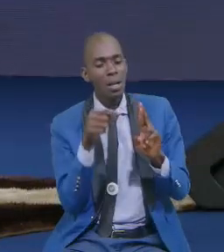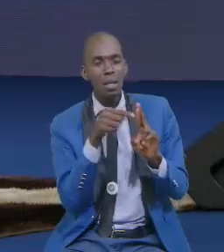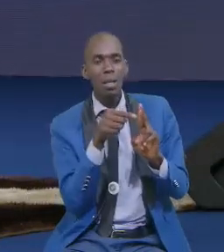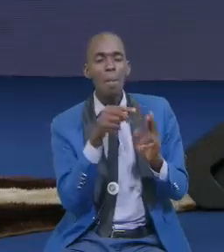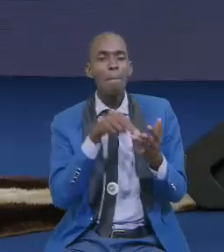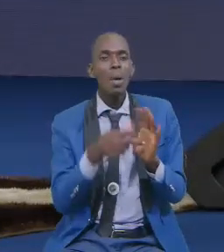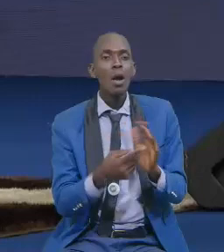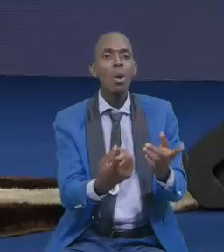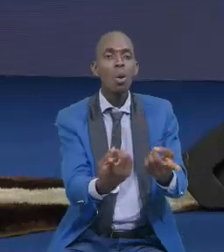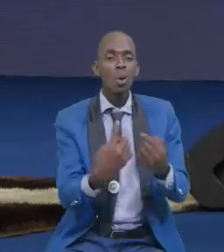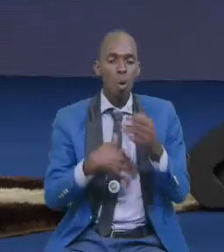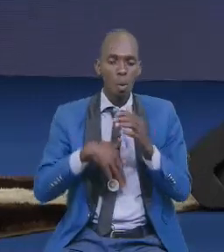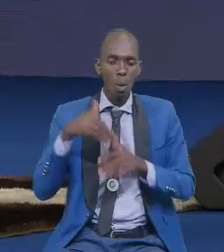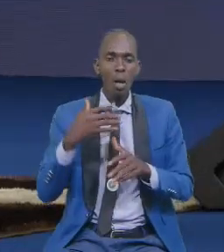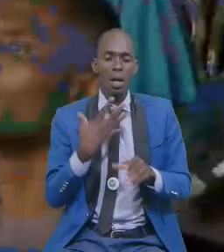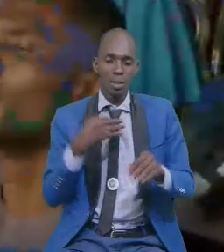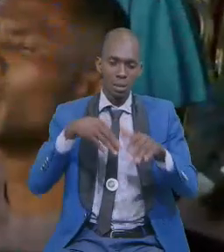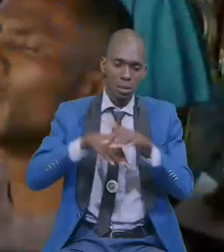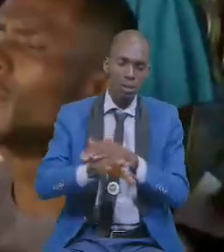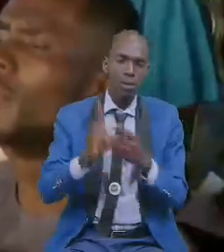darkness and come into the light.